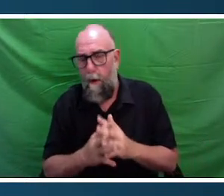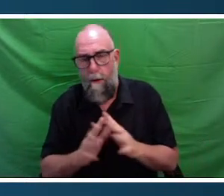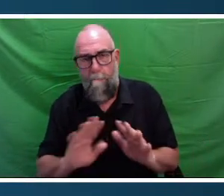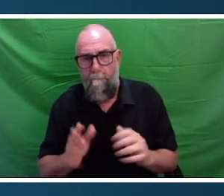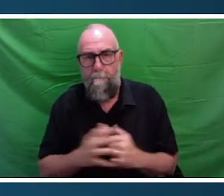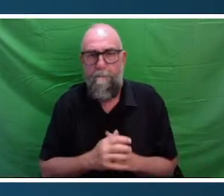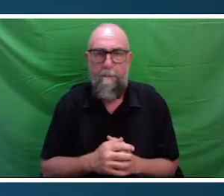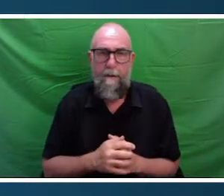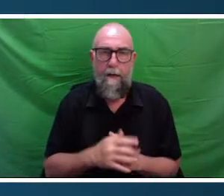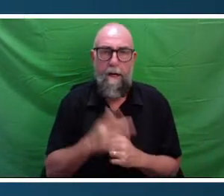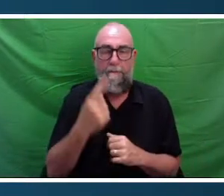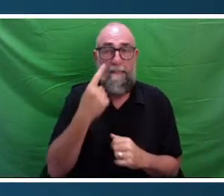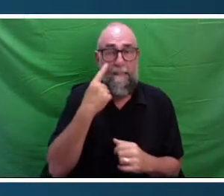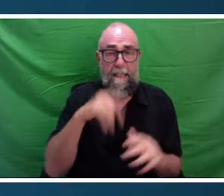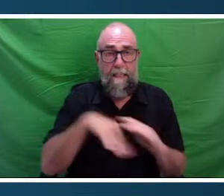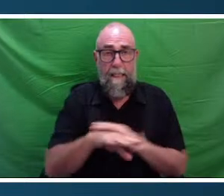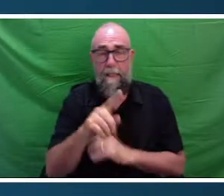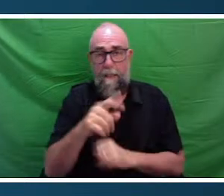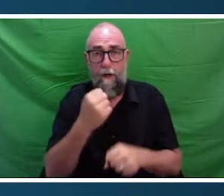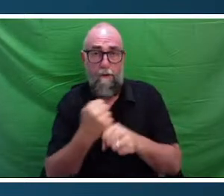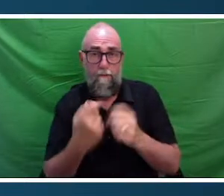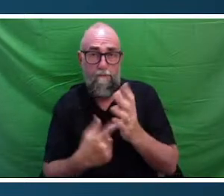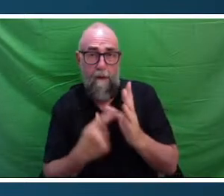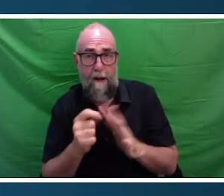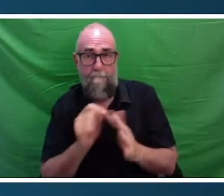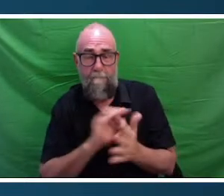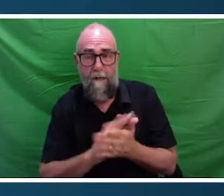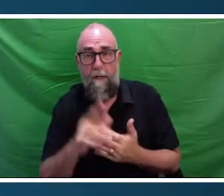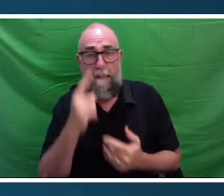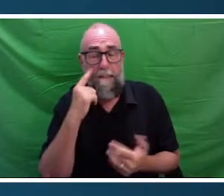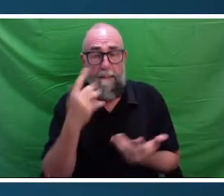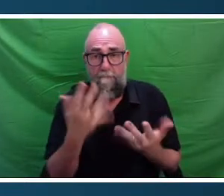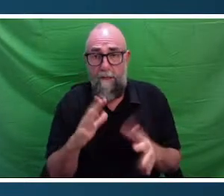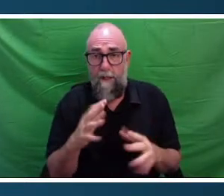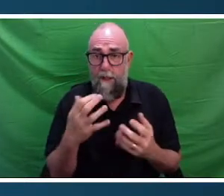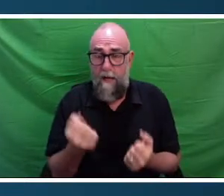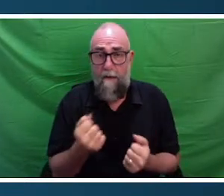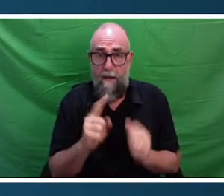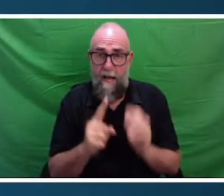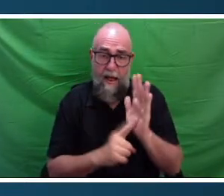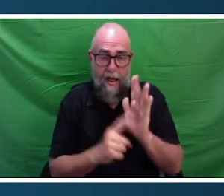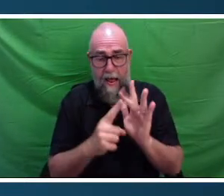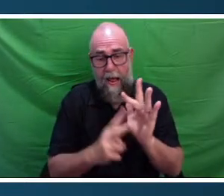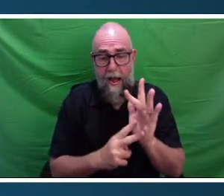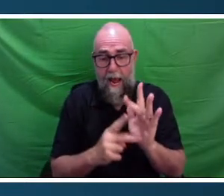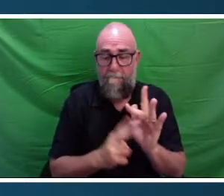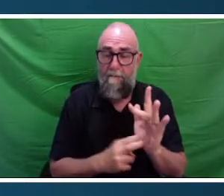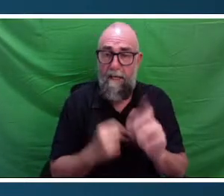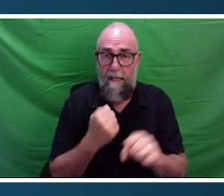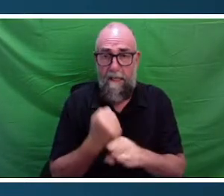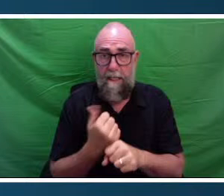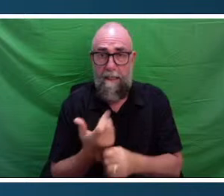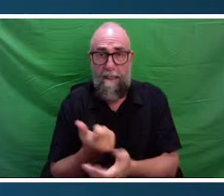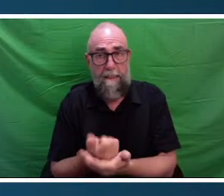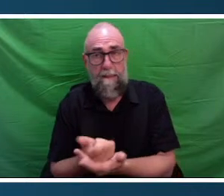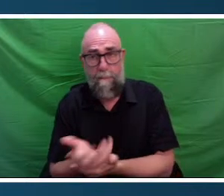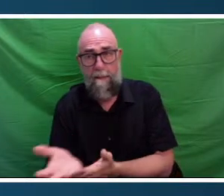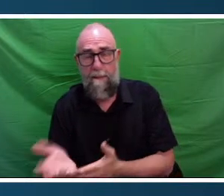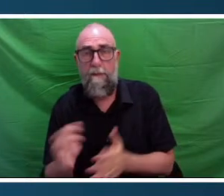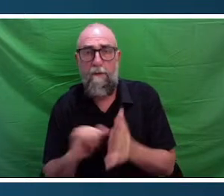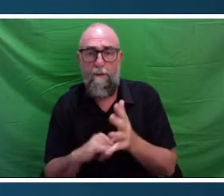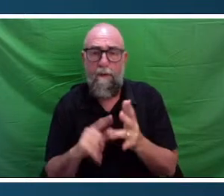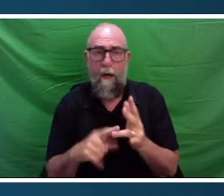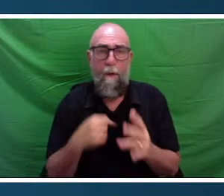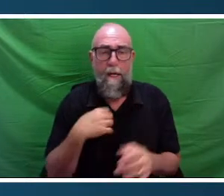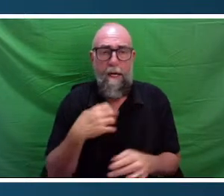this in the middle graph here. You see the living expenses, then the deductions that come out, so about a quarter of your post-tax pay is